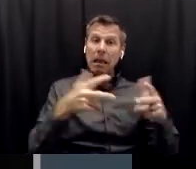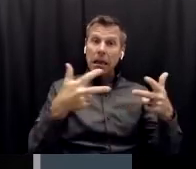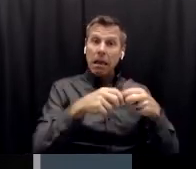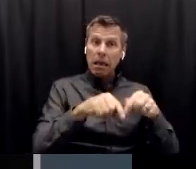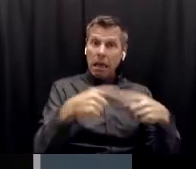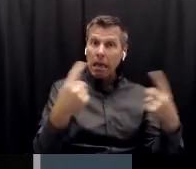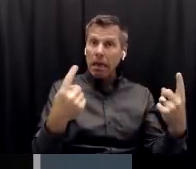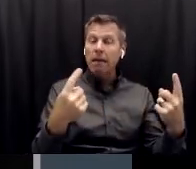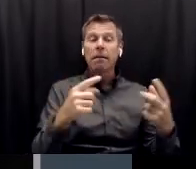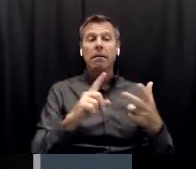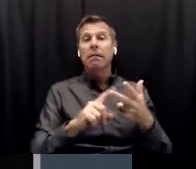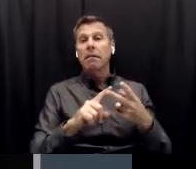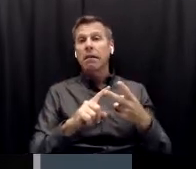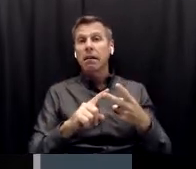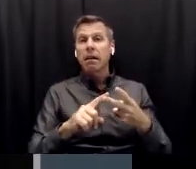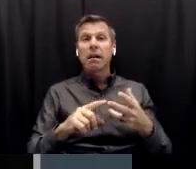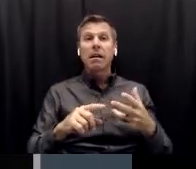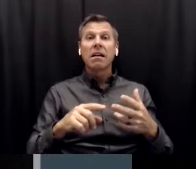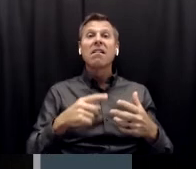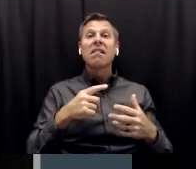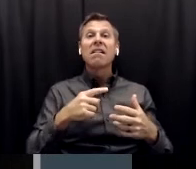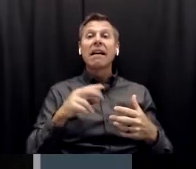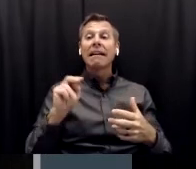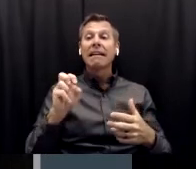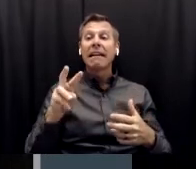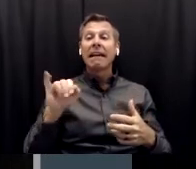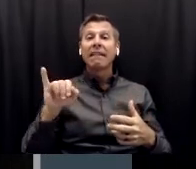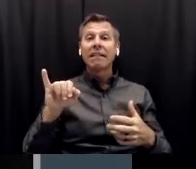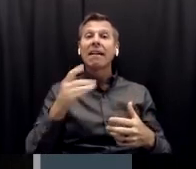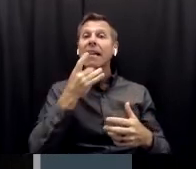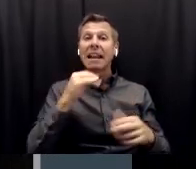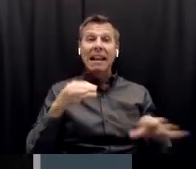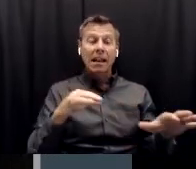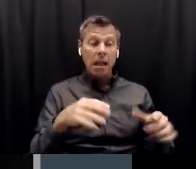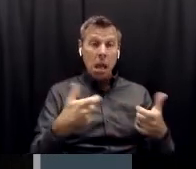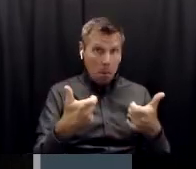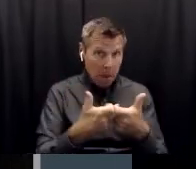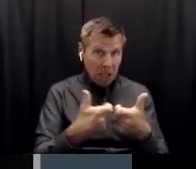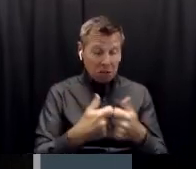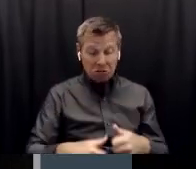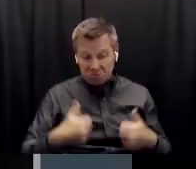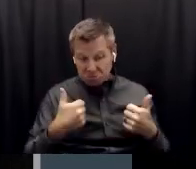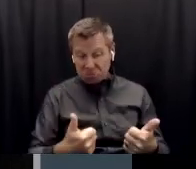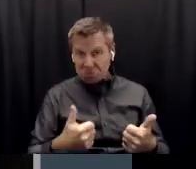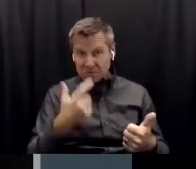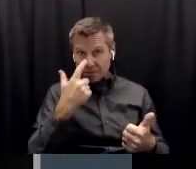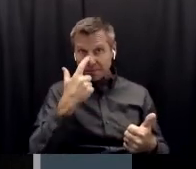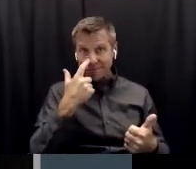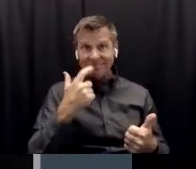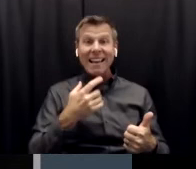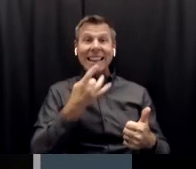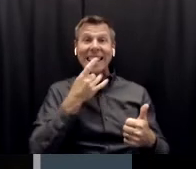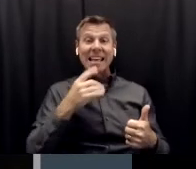sure that those things are secure, set in place, and that they have sufficient battery charge. Some of these strobe lights and navigation